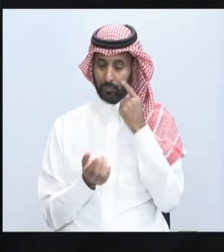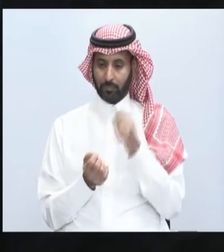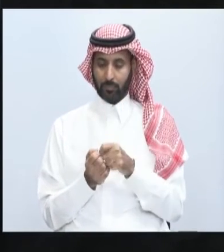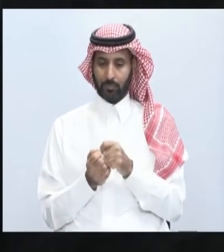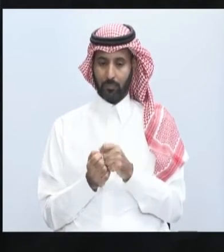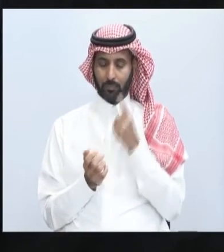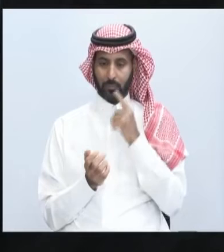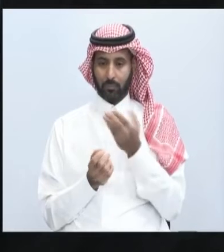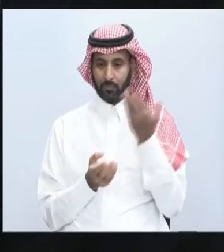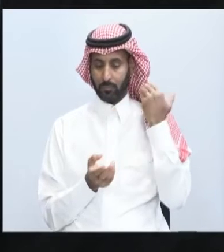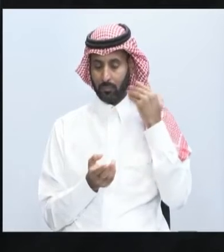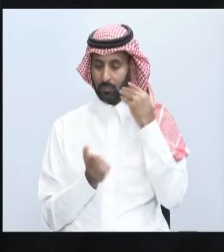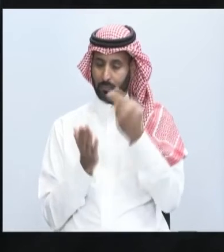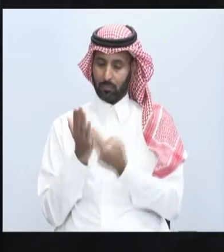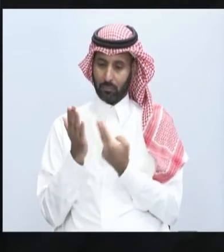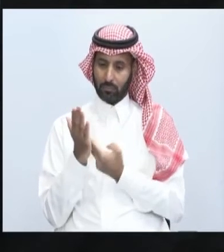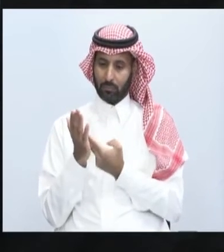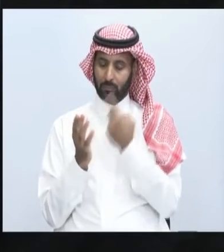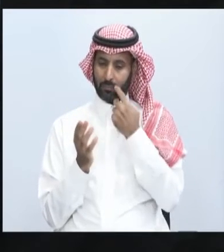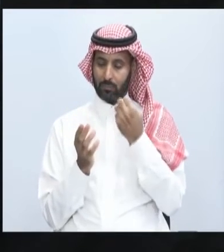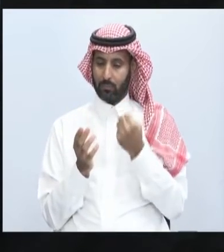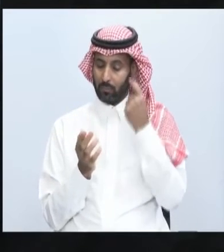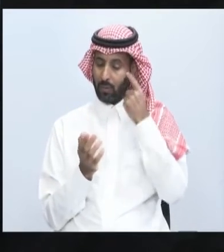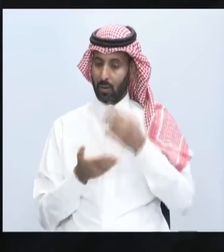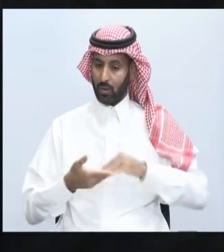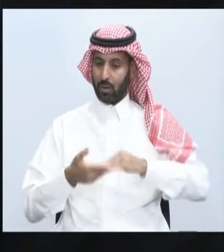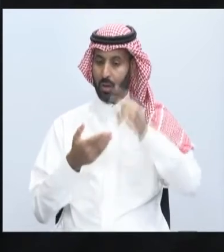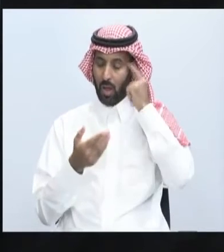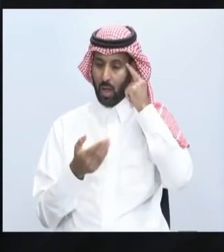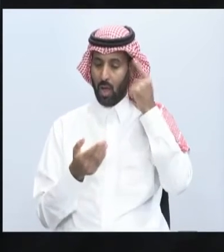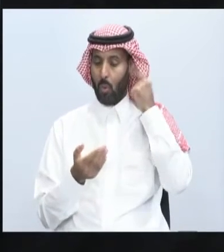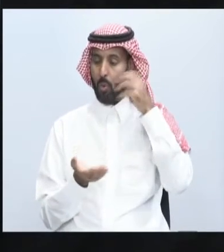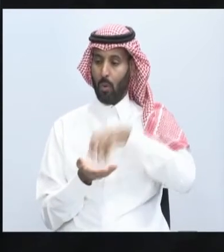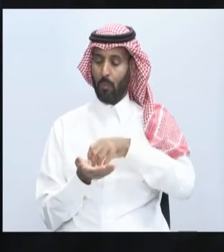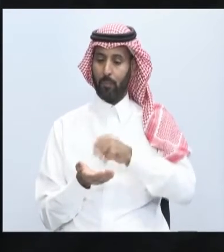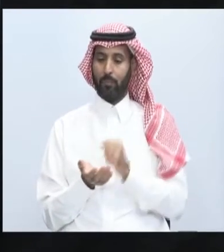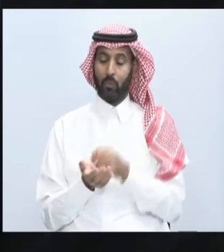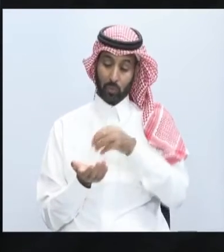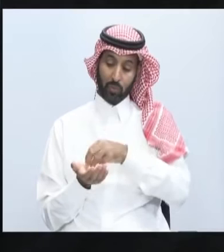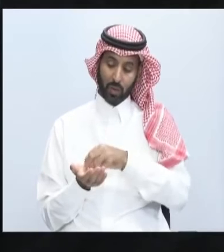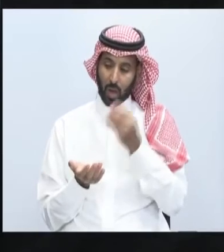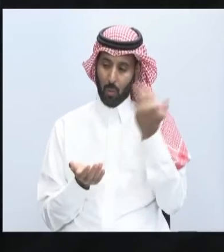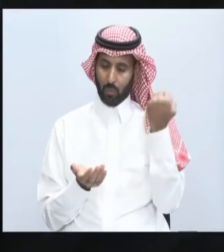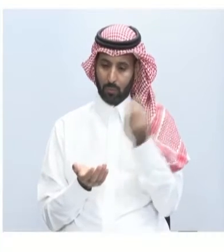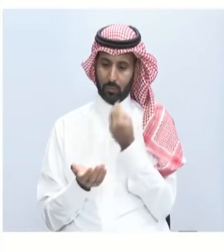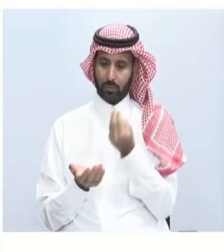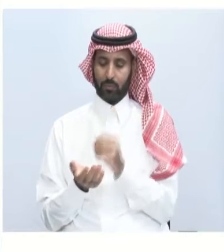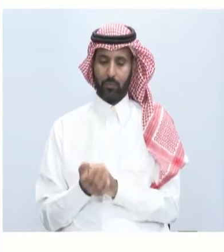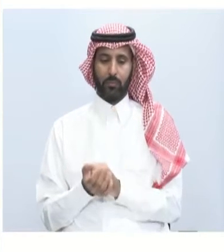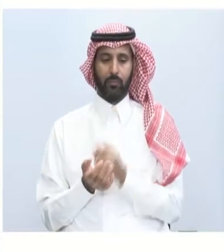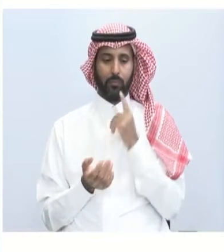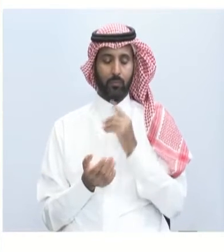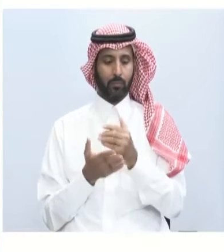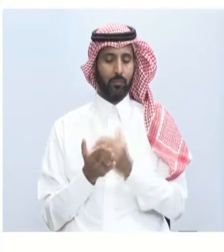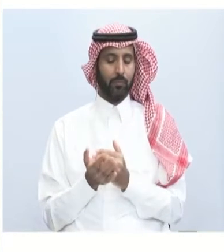of any old paintings, just to help you remember this place that you have visited this place. Not